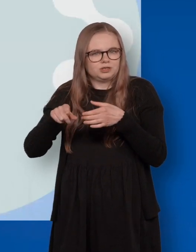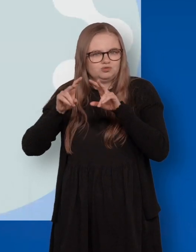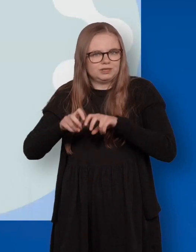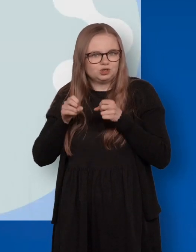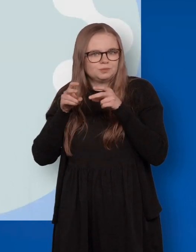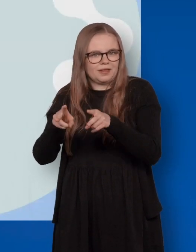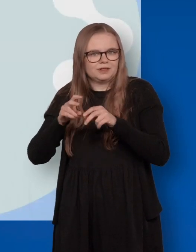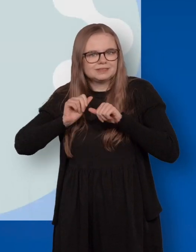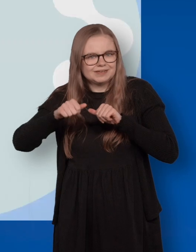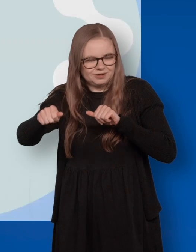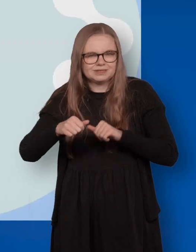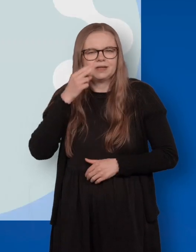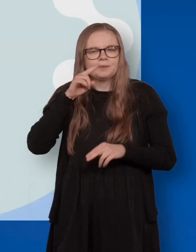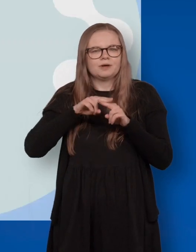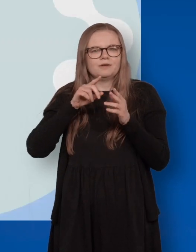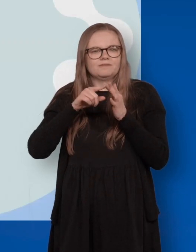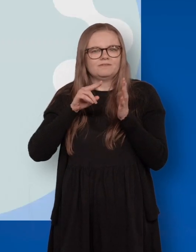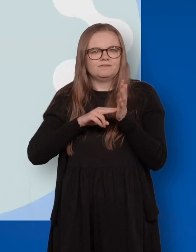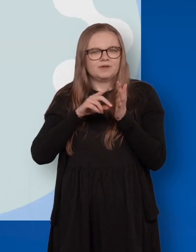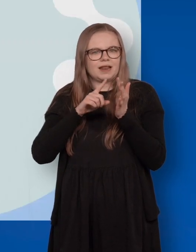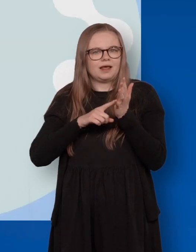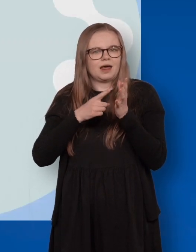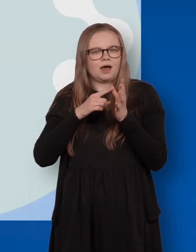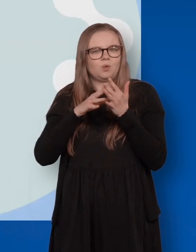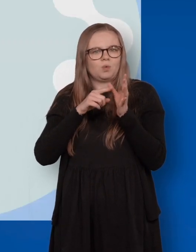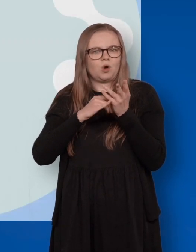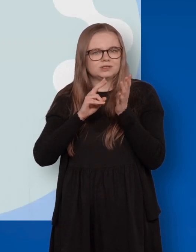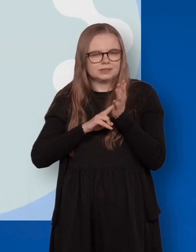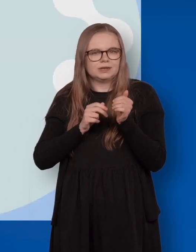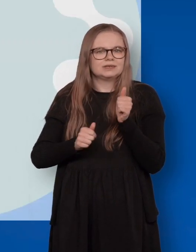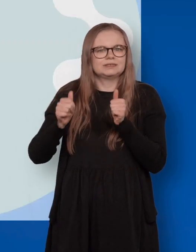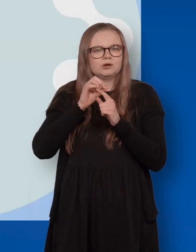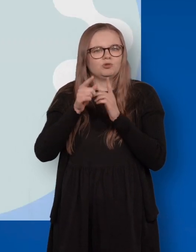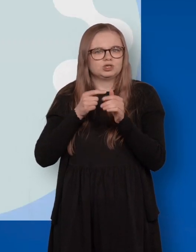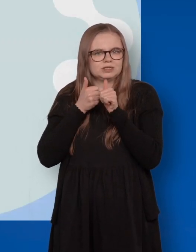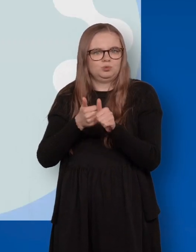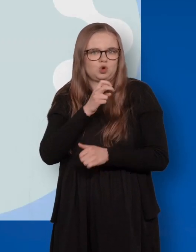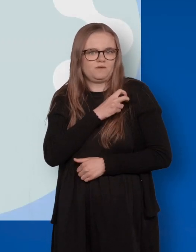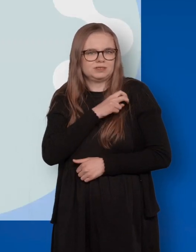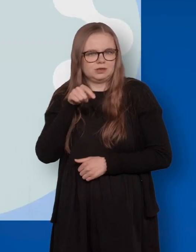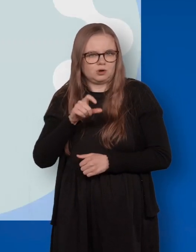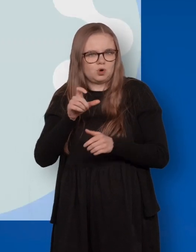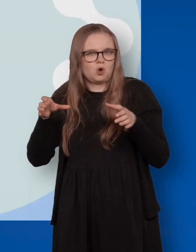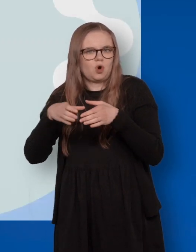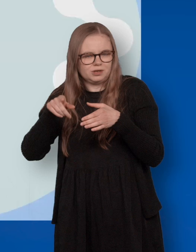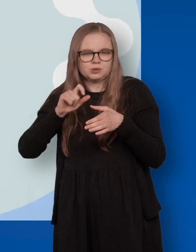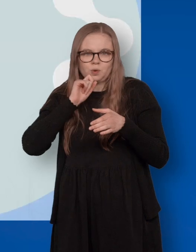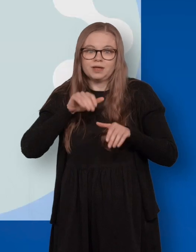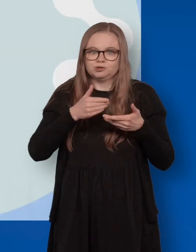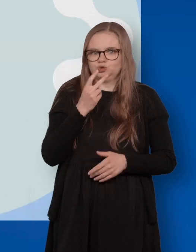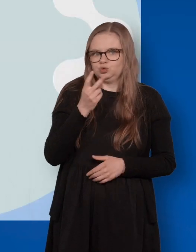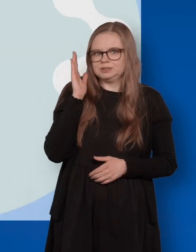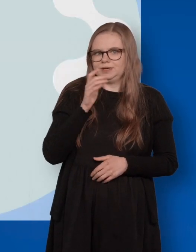Methods series. My name is Fenella Watson, and I'm the Senior Project Support Officer on the caucus. And I'll introduce Lukas and Sean,